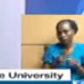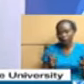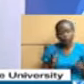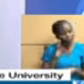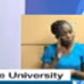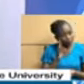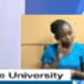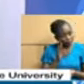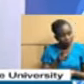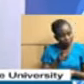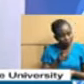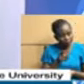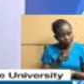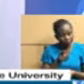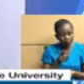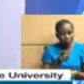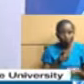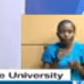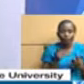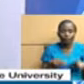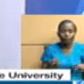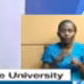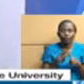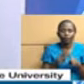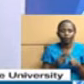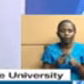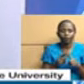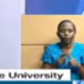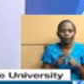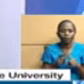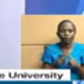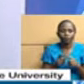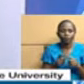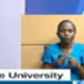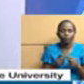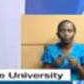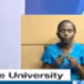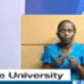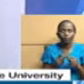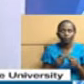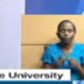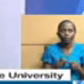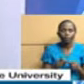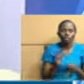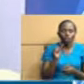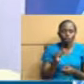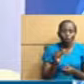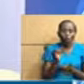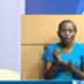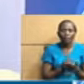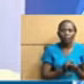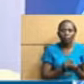fact that we are referred to as is it called low-income countries or